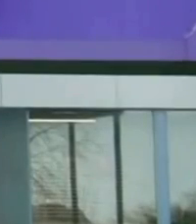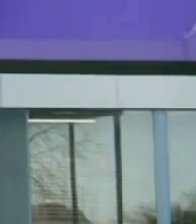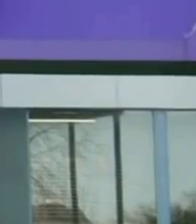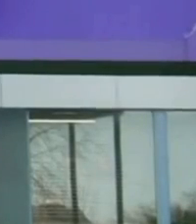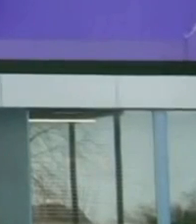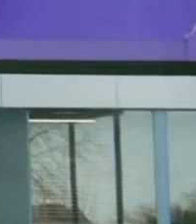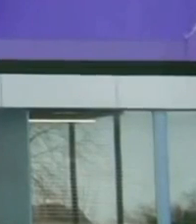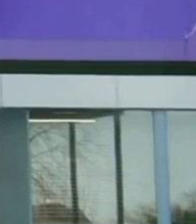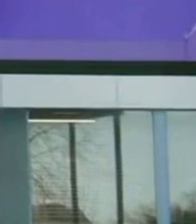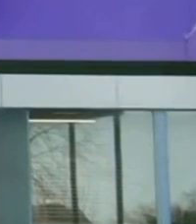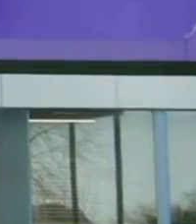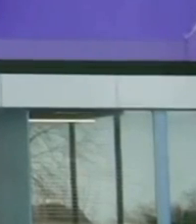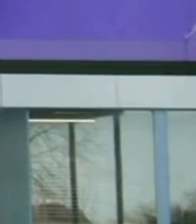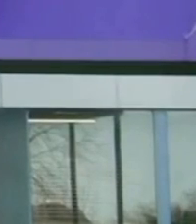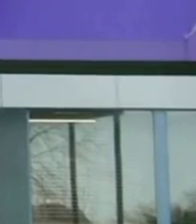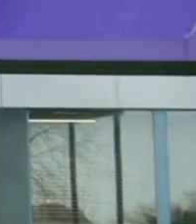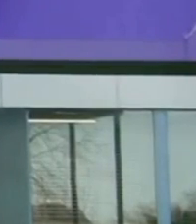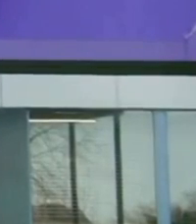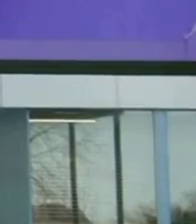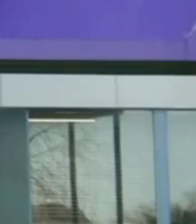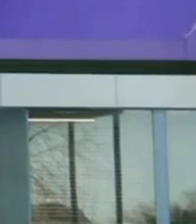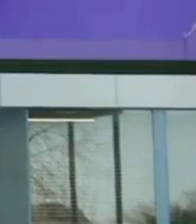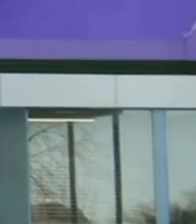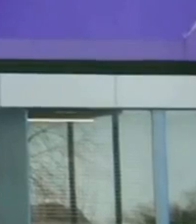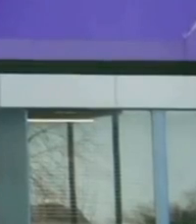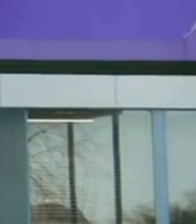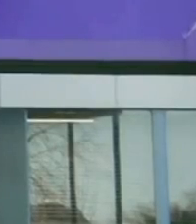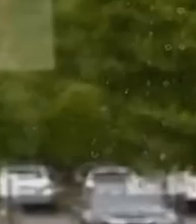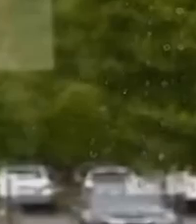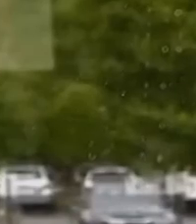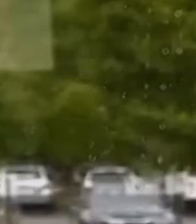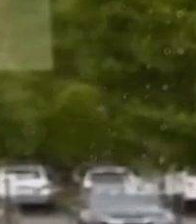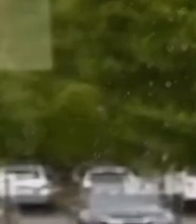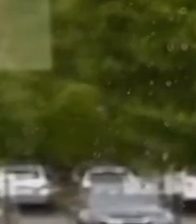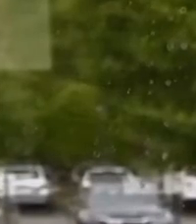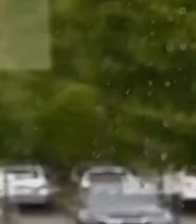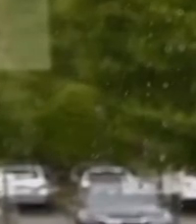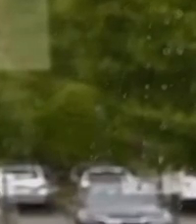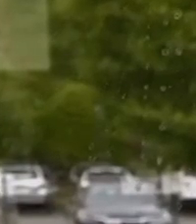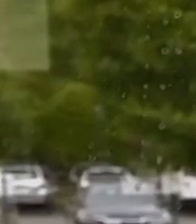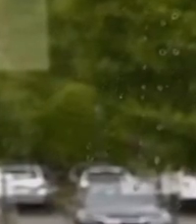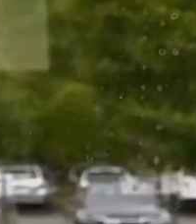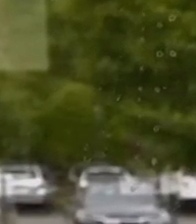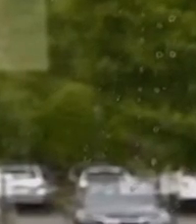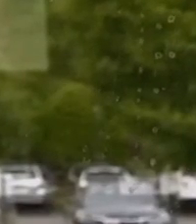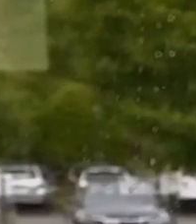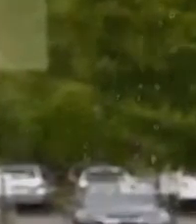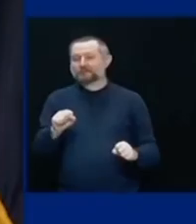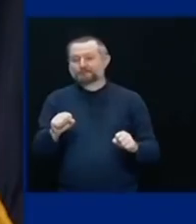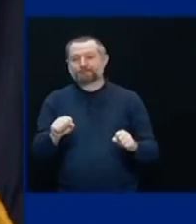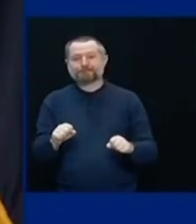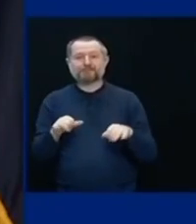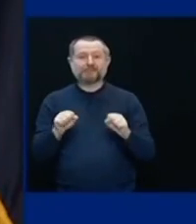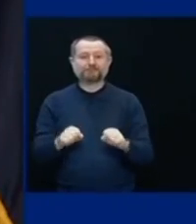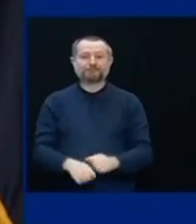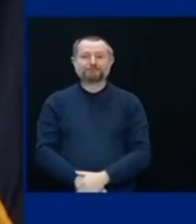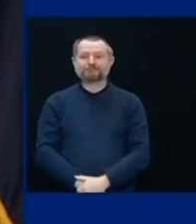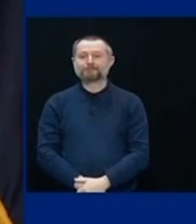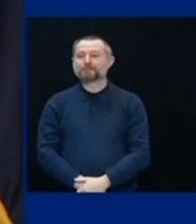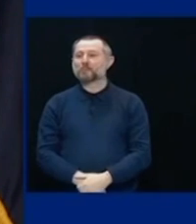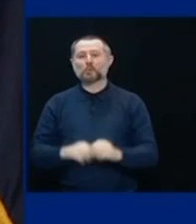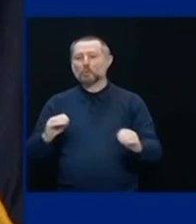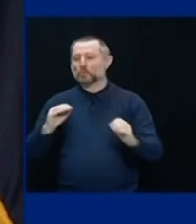permitted recovering COVID patients to return back to their care facilities, regardless of the asymptomatic risk. He